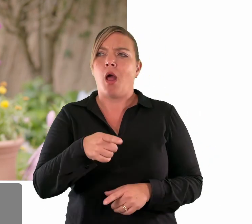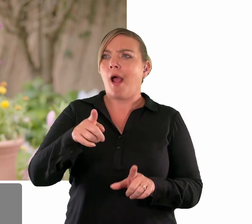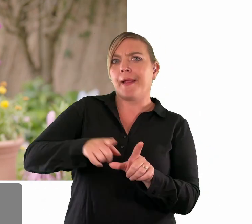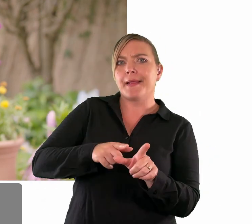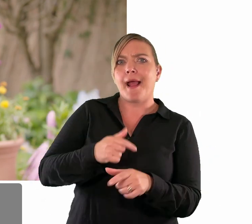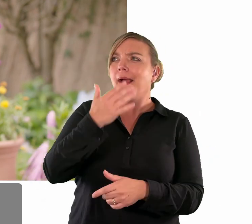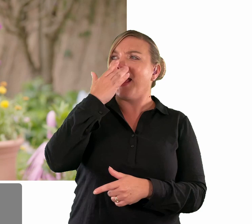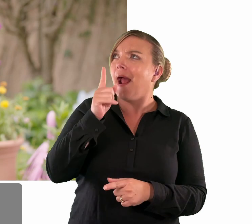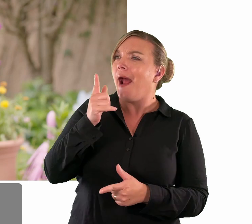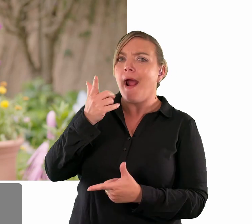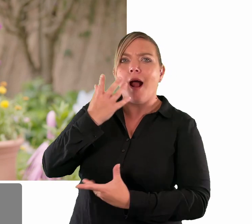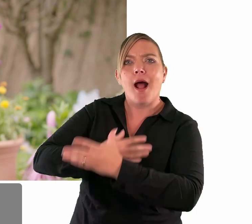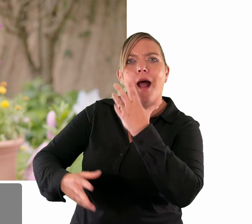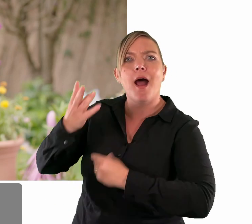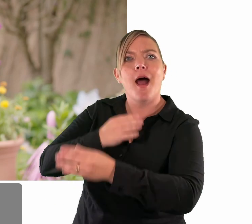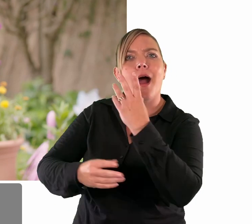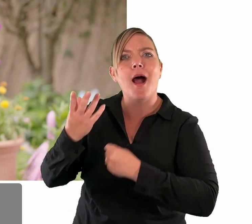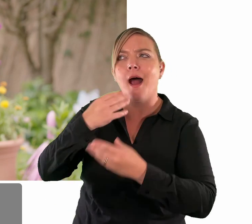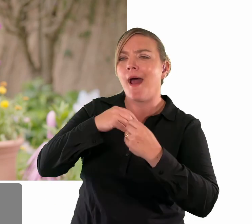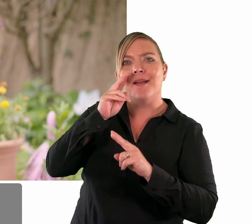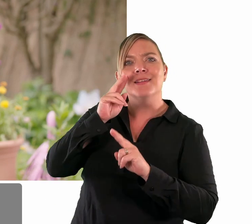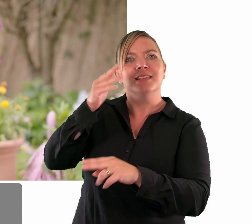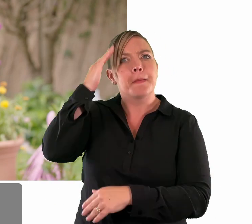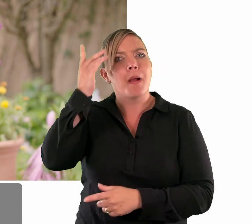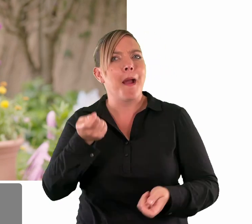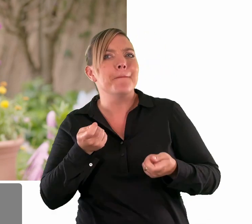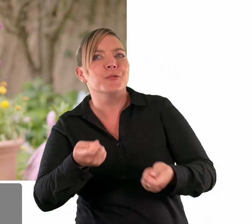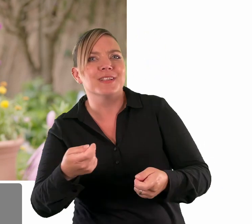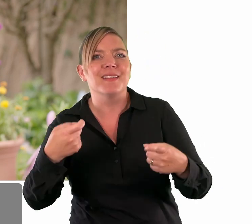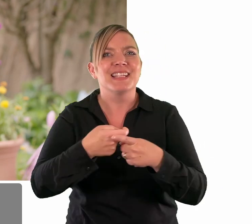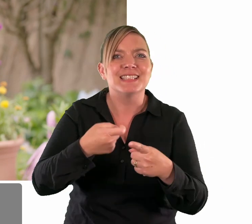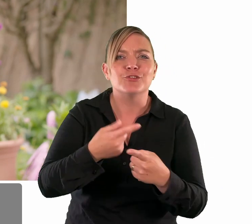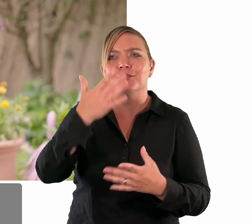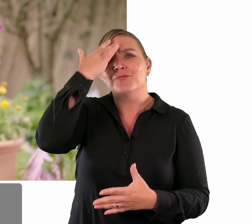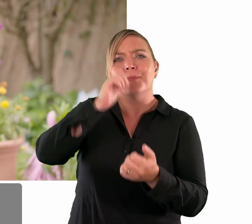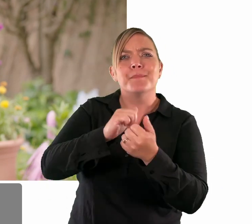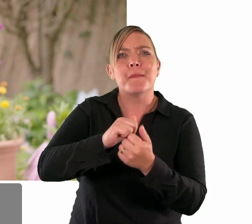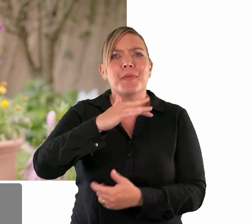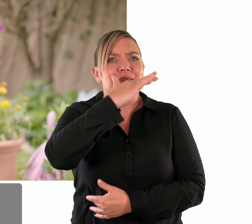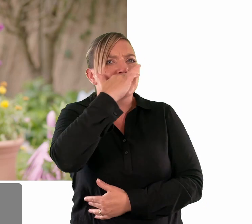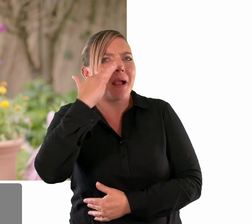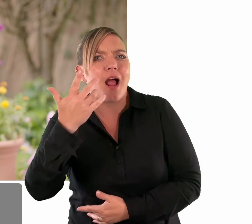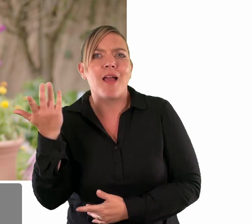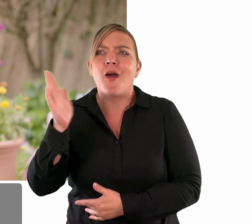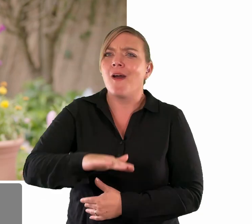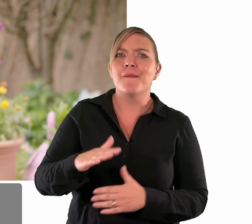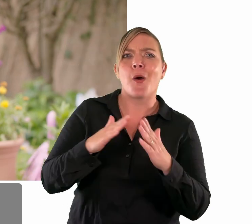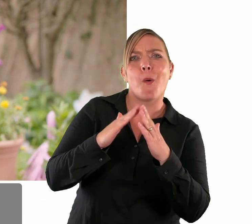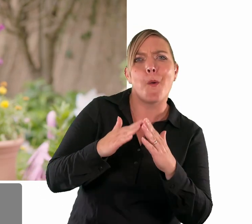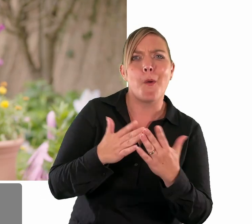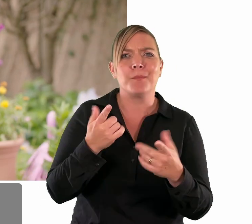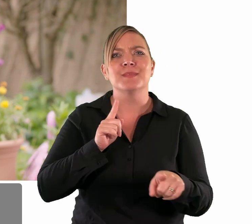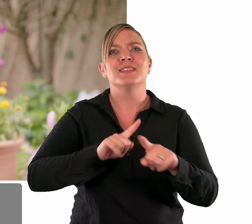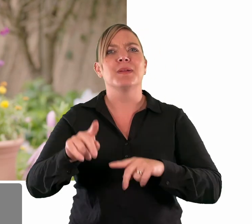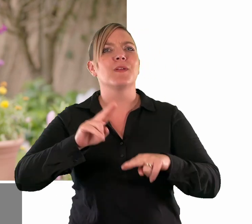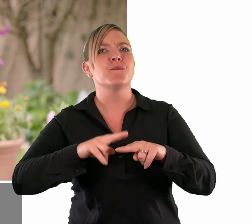from a young age. So you see your mother cooking it in the kitchen and you remember the smells when you come back home, especially on Friday afternoon.